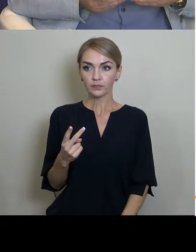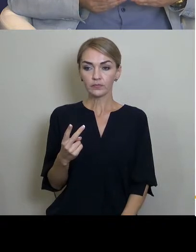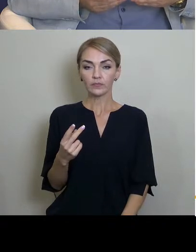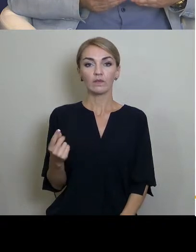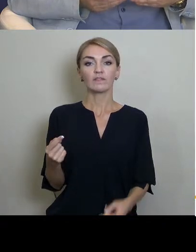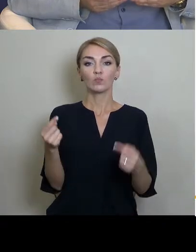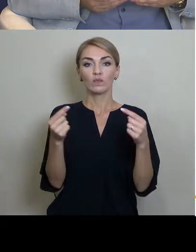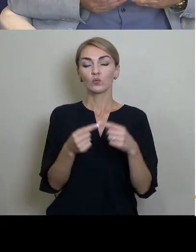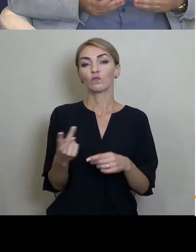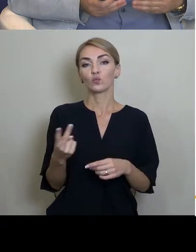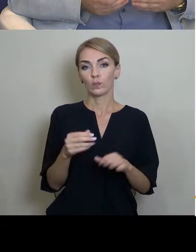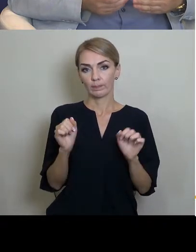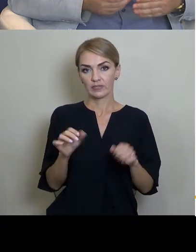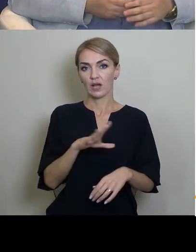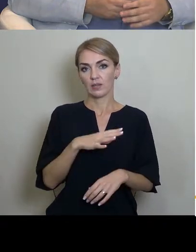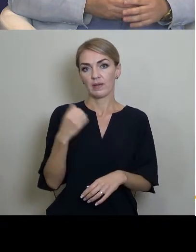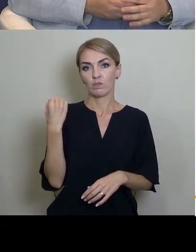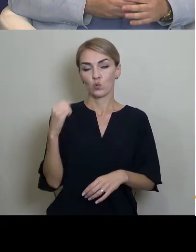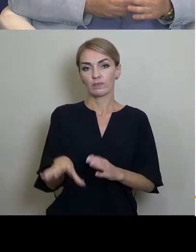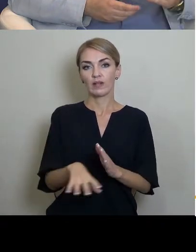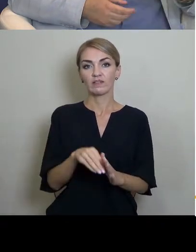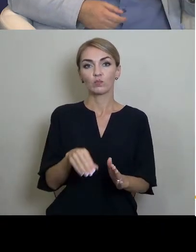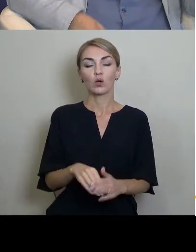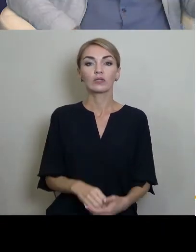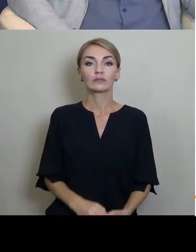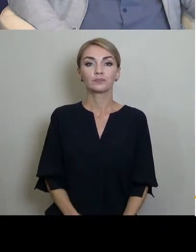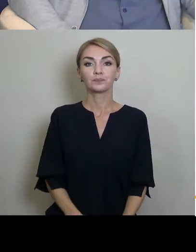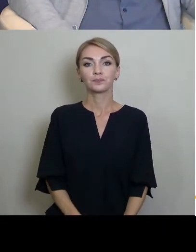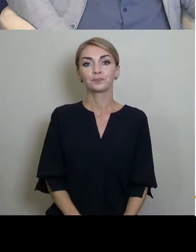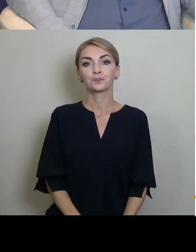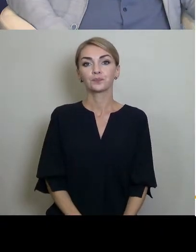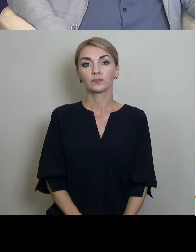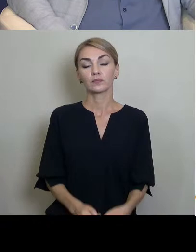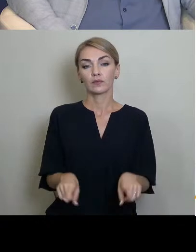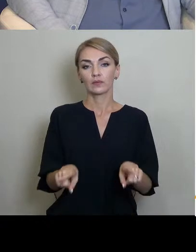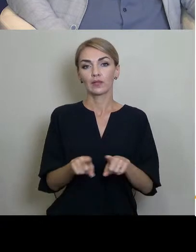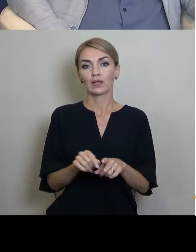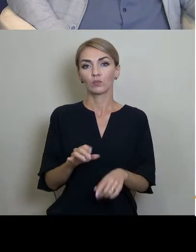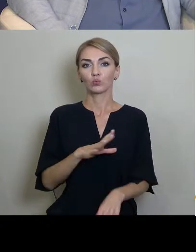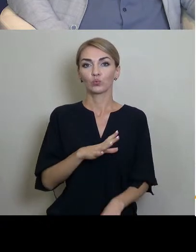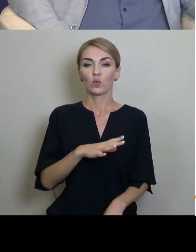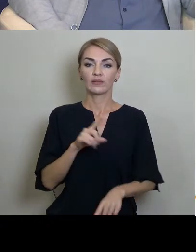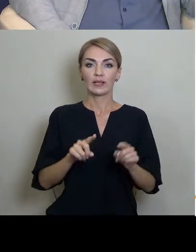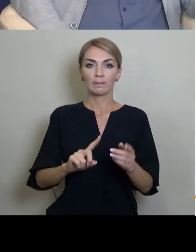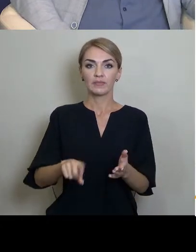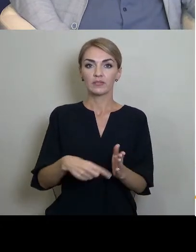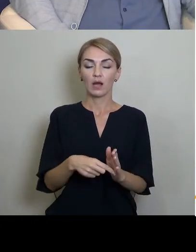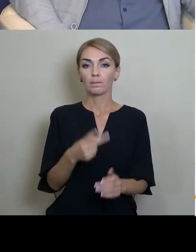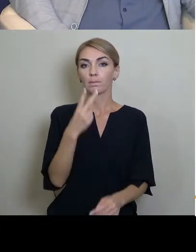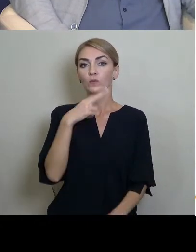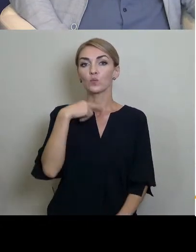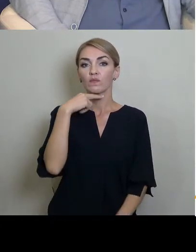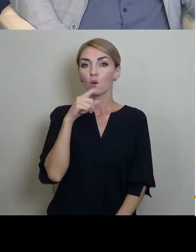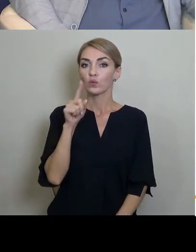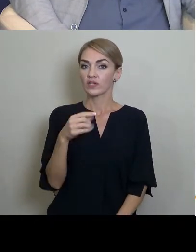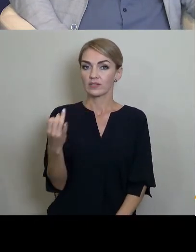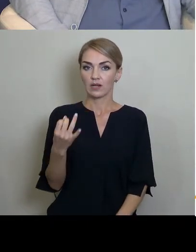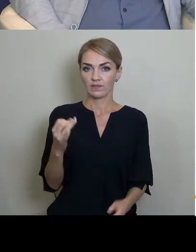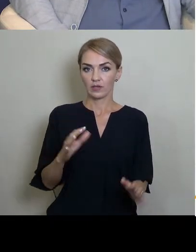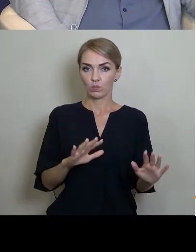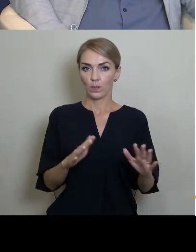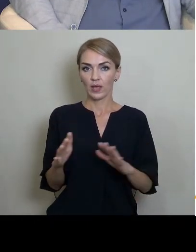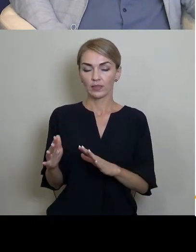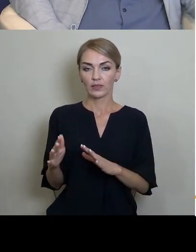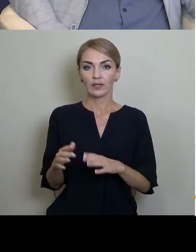in the first round but became the opponent in the second round could become a winner, has very good chances. A